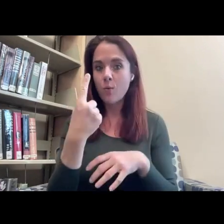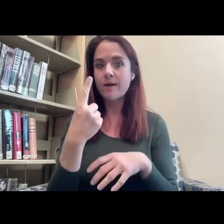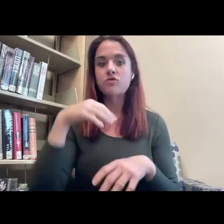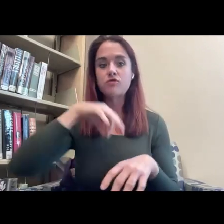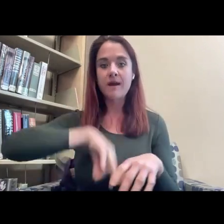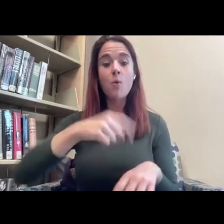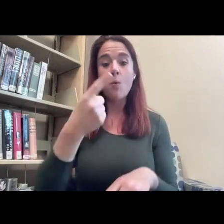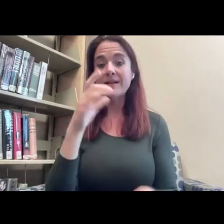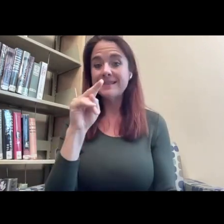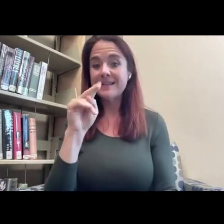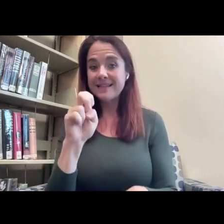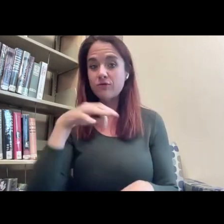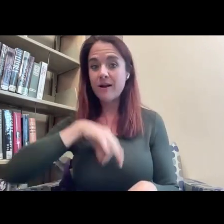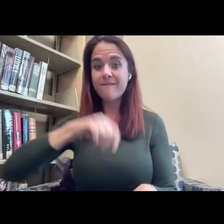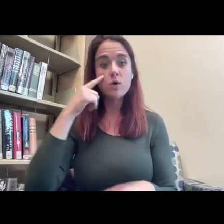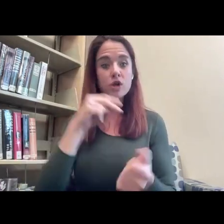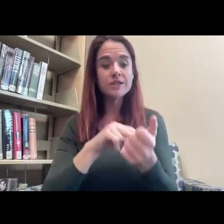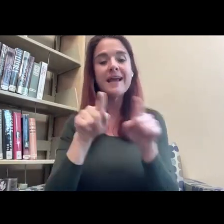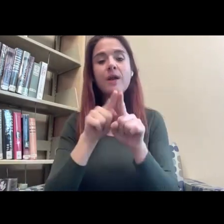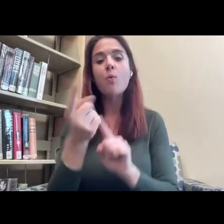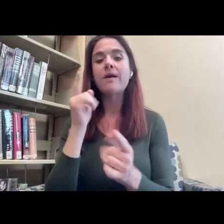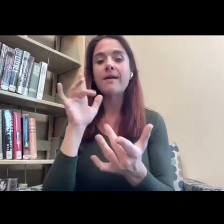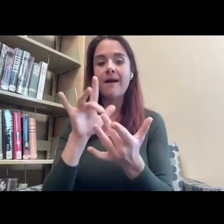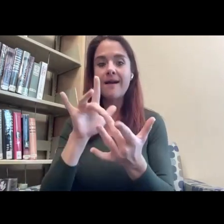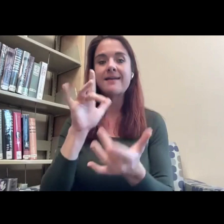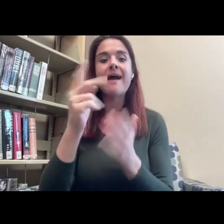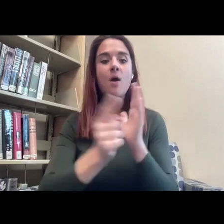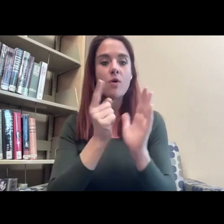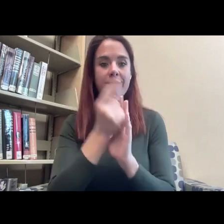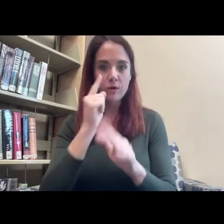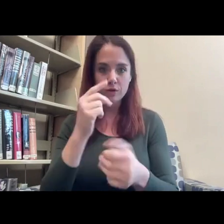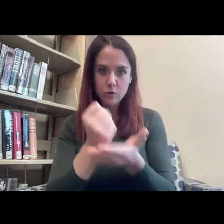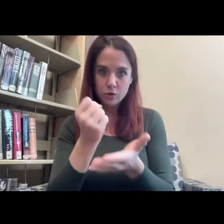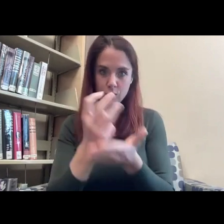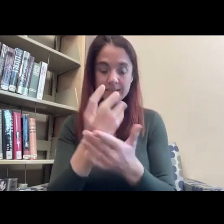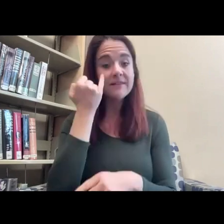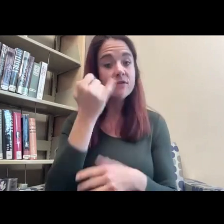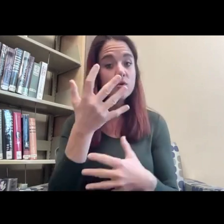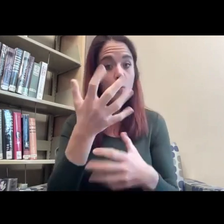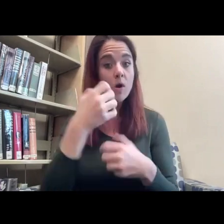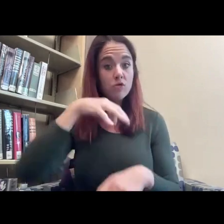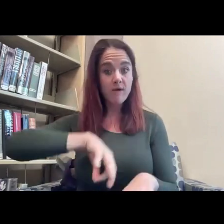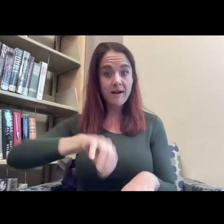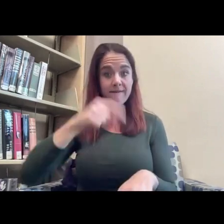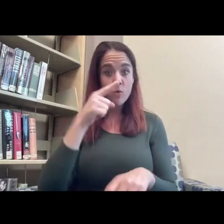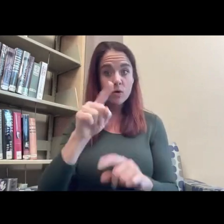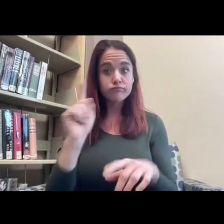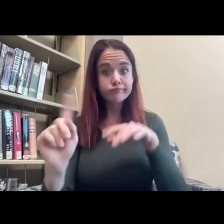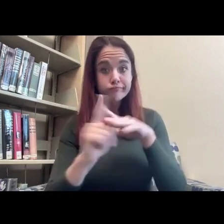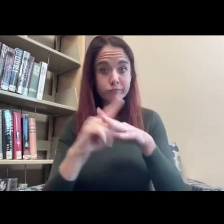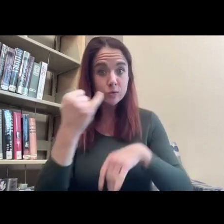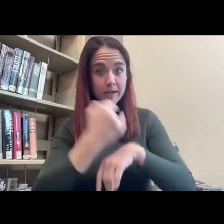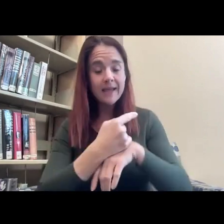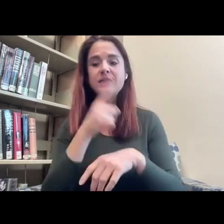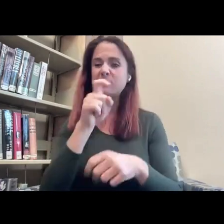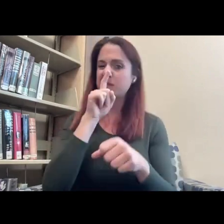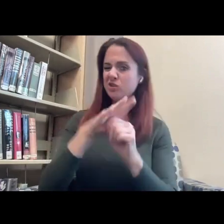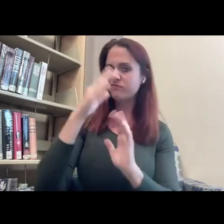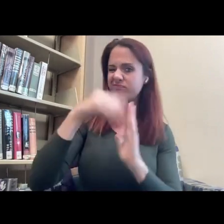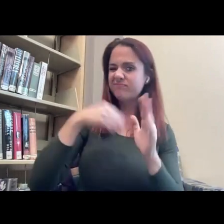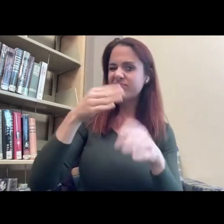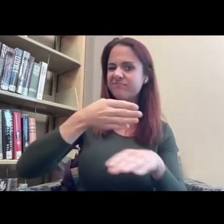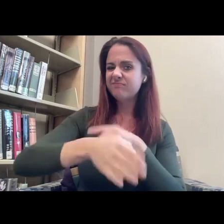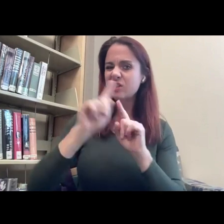credit for nurses, and one contact hour for social workers. If you would like to receive credit for attending, make sure to fill out the post